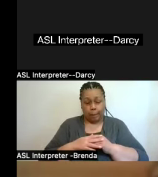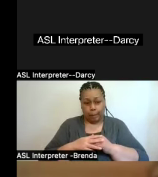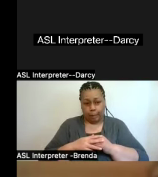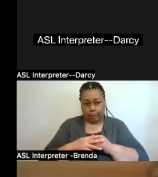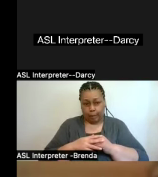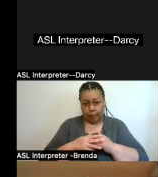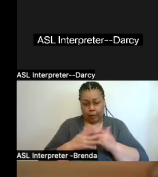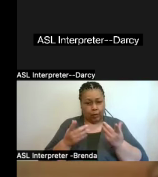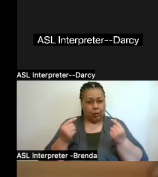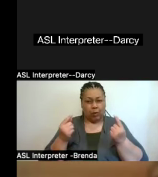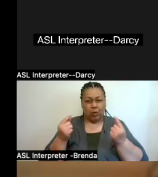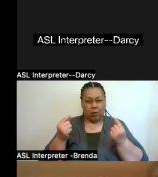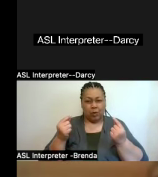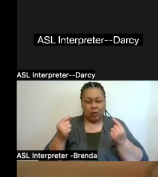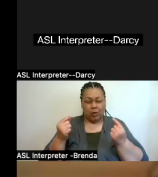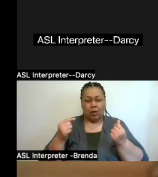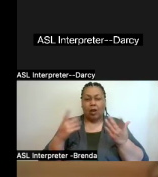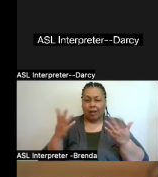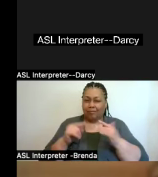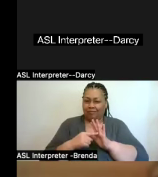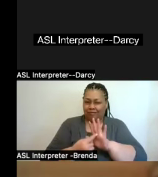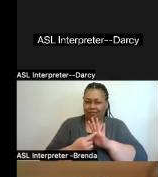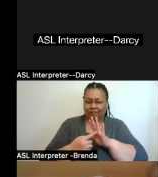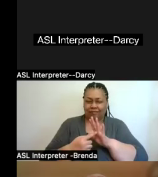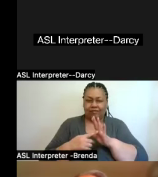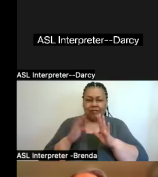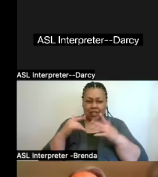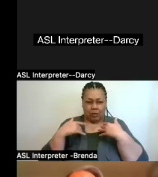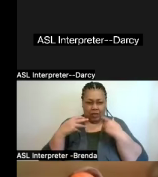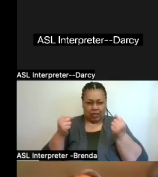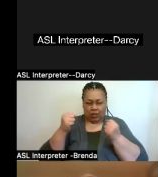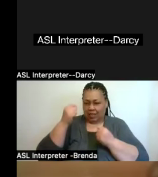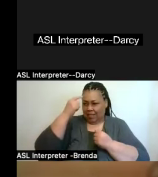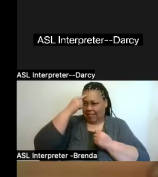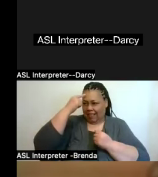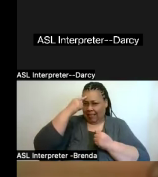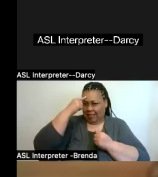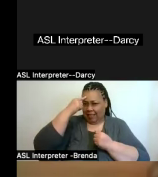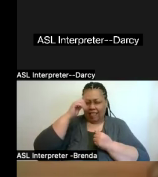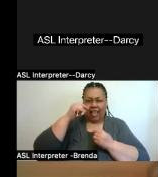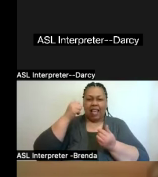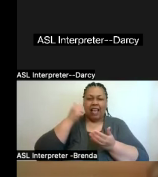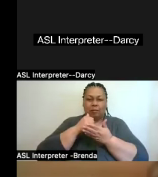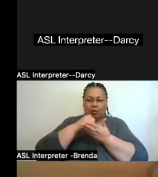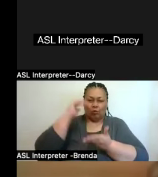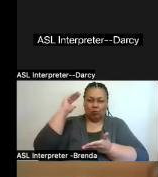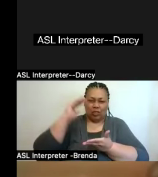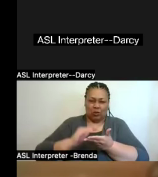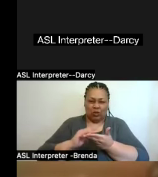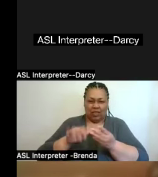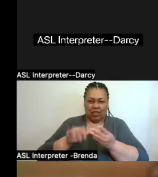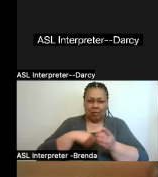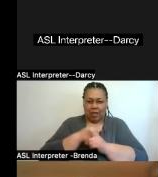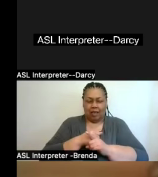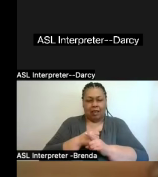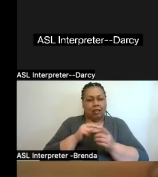So what do we do? Well, let's start by pointing out that resilience thinking really helps to reduce the impact. So resilience thinking goes beyond the idea